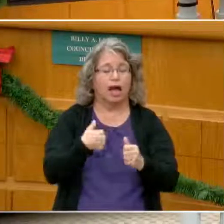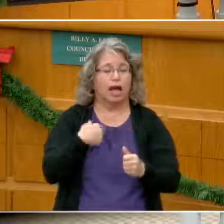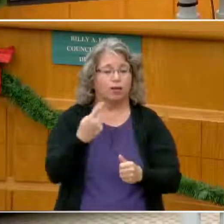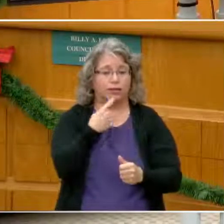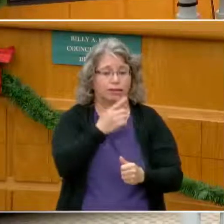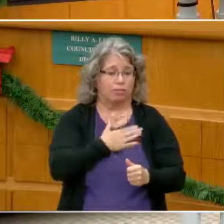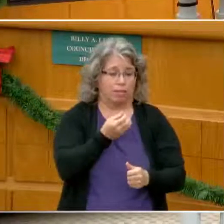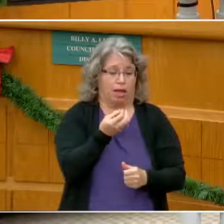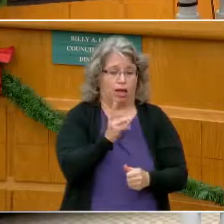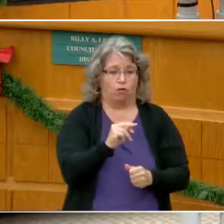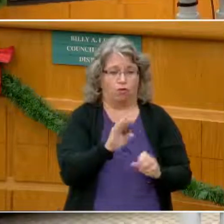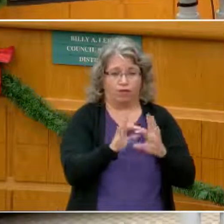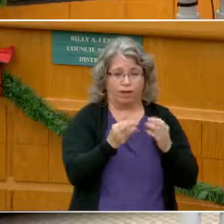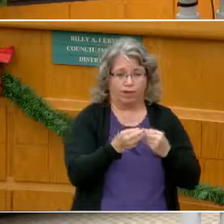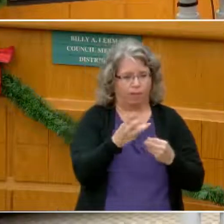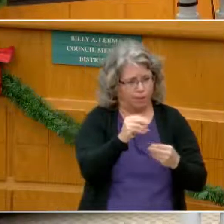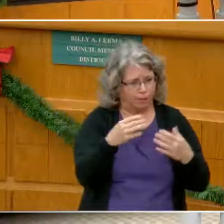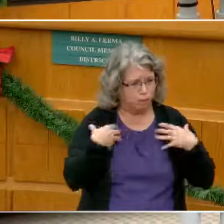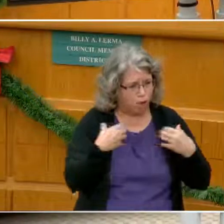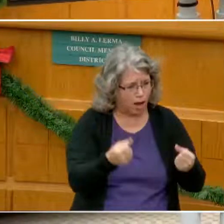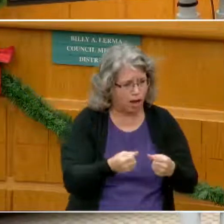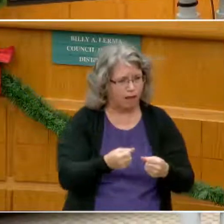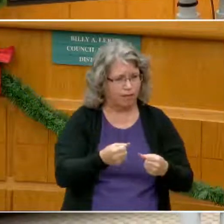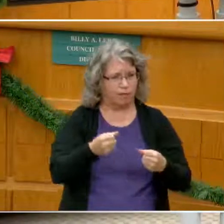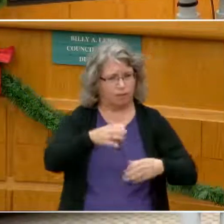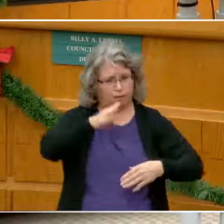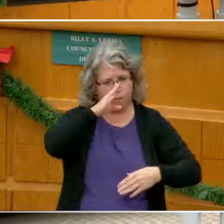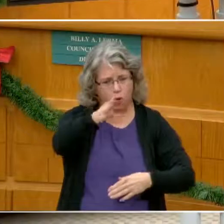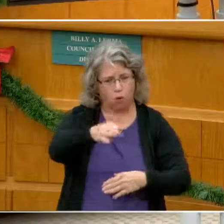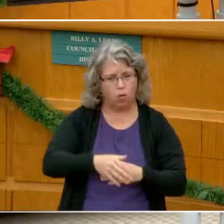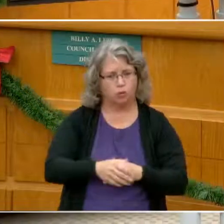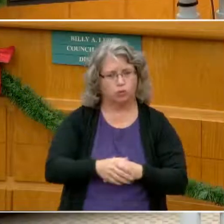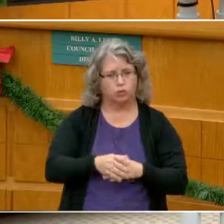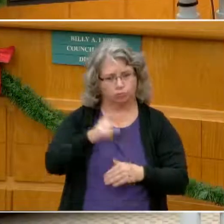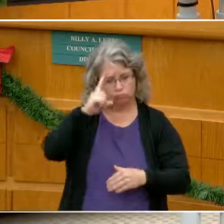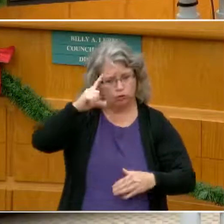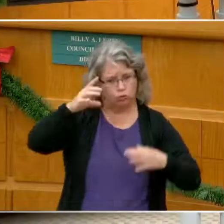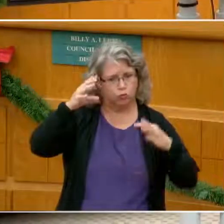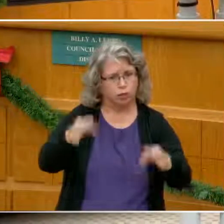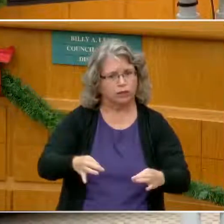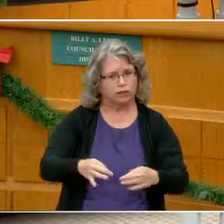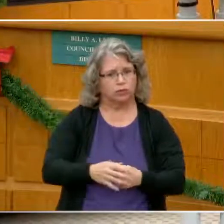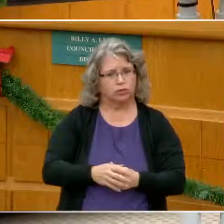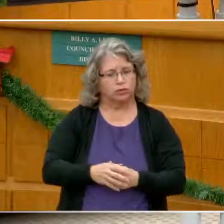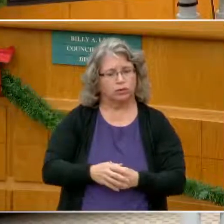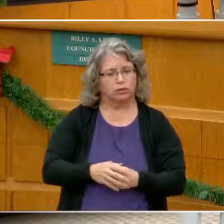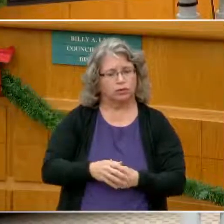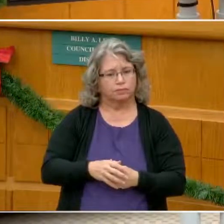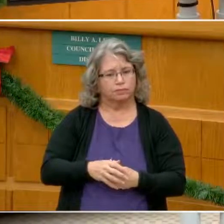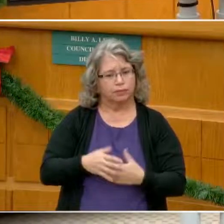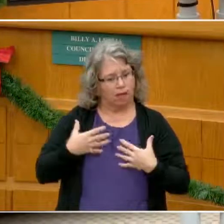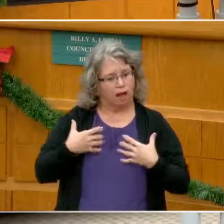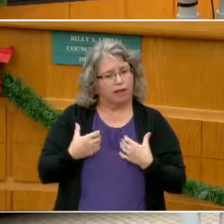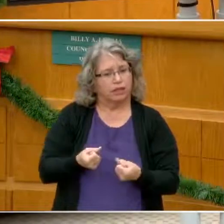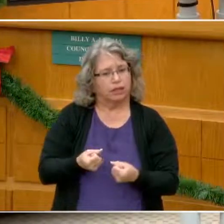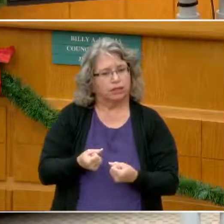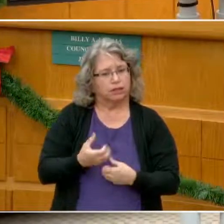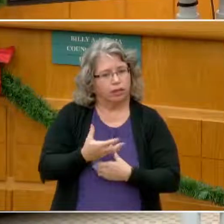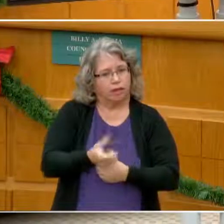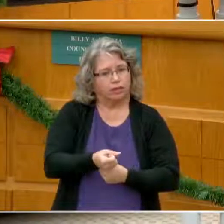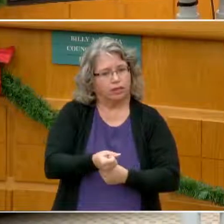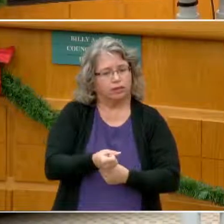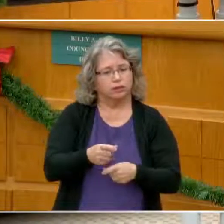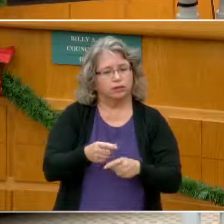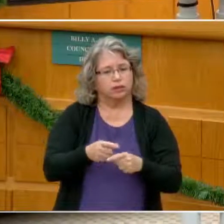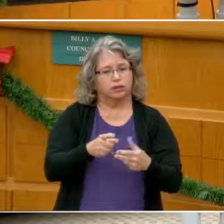brave, be bold, be resolute, be confident. But do these things, have these character